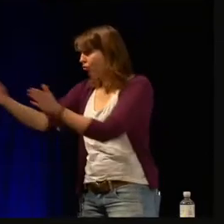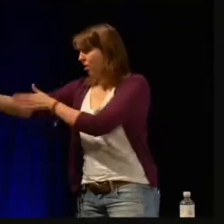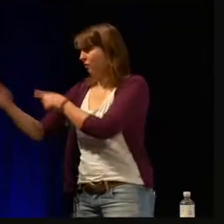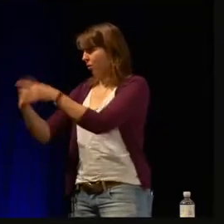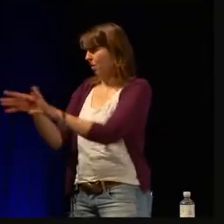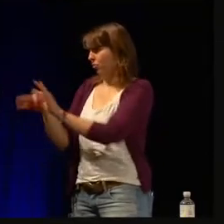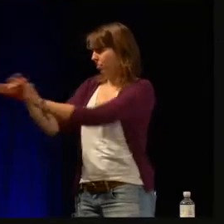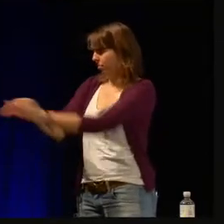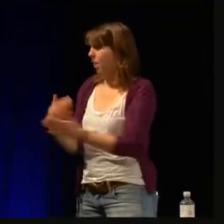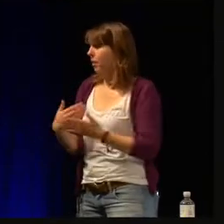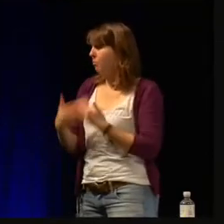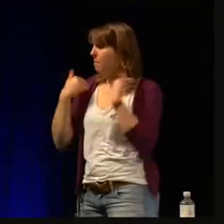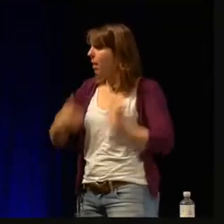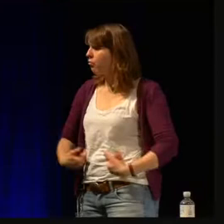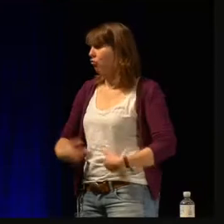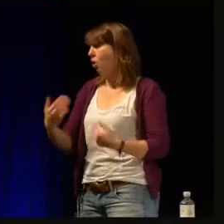described,